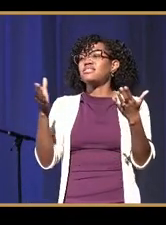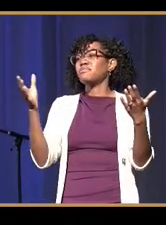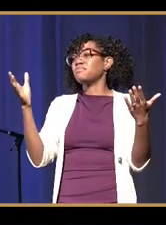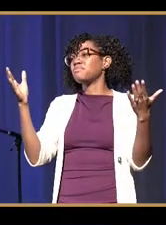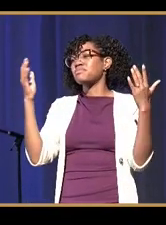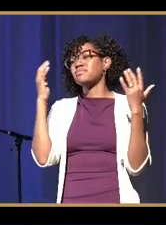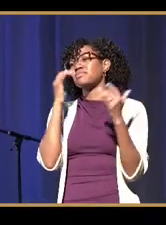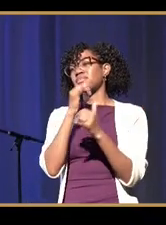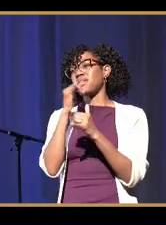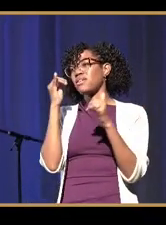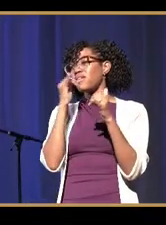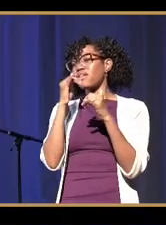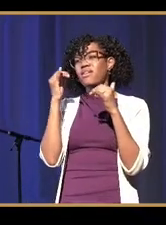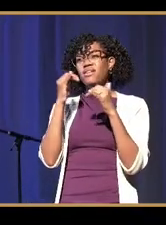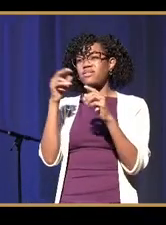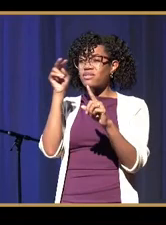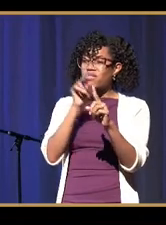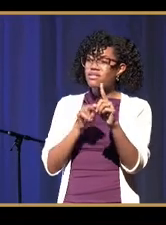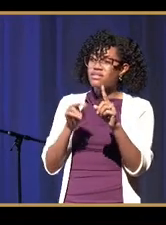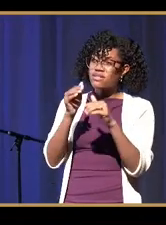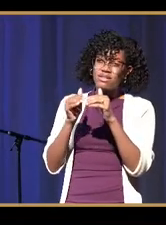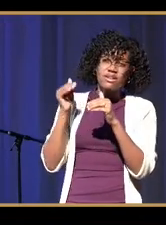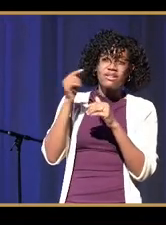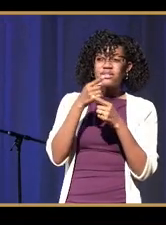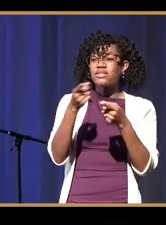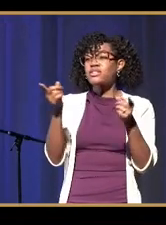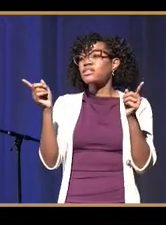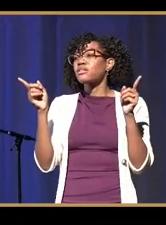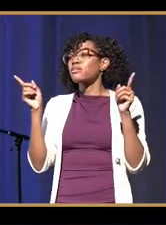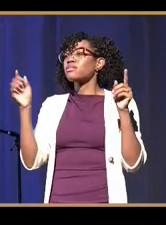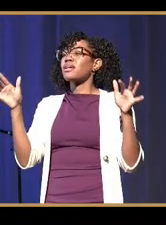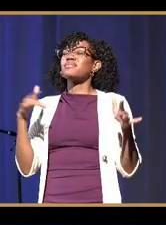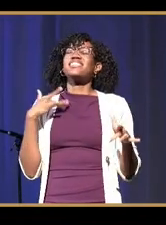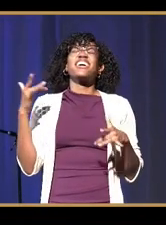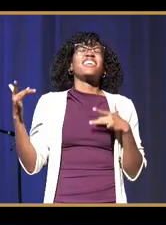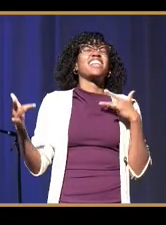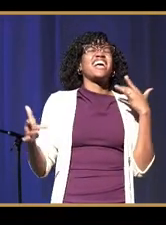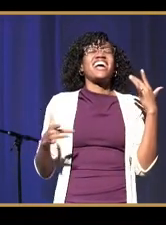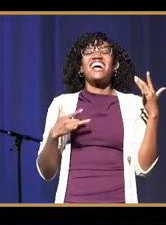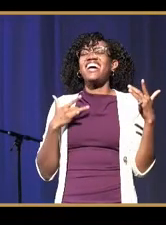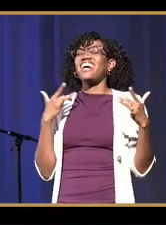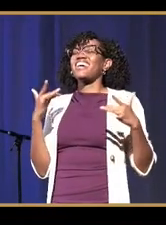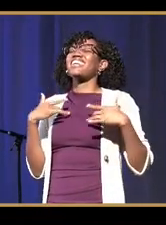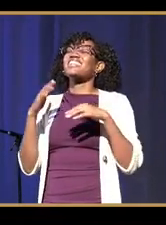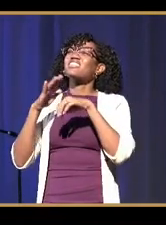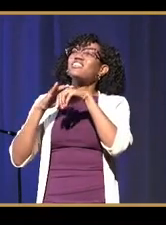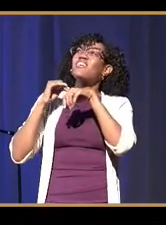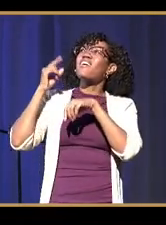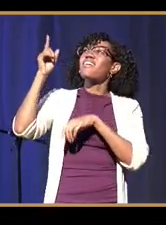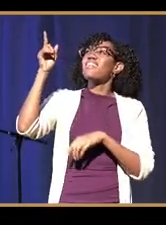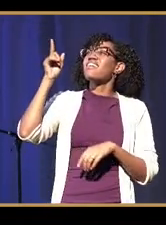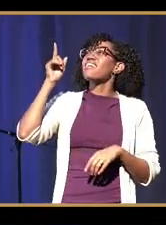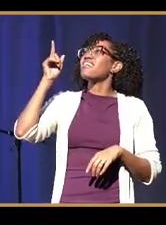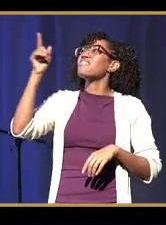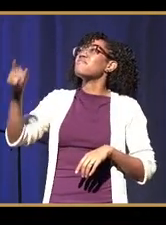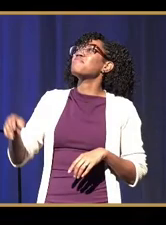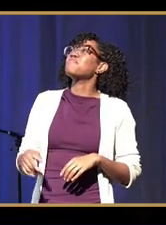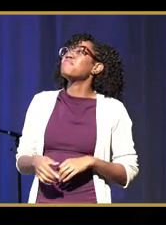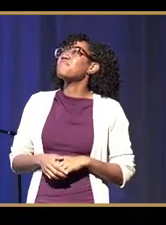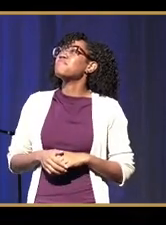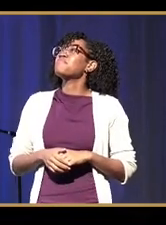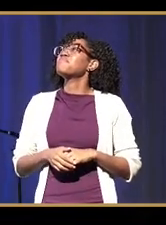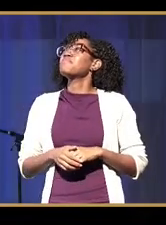he's watching over you. I'm so glad I can call him.